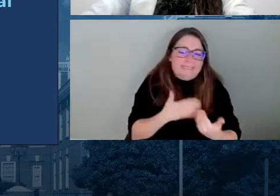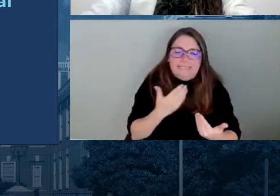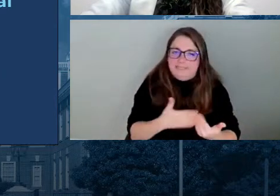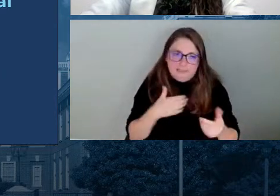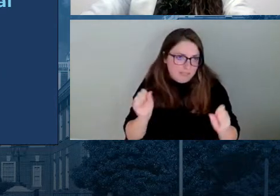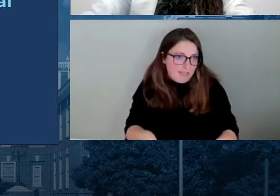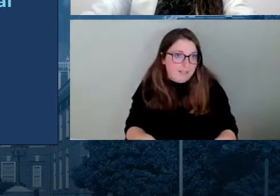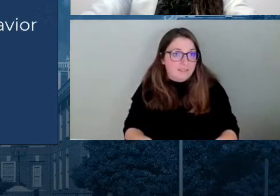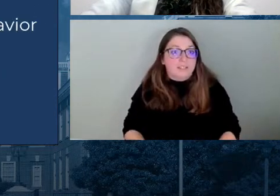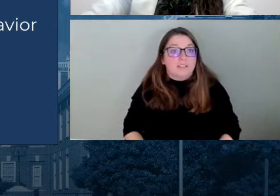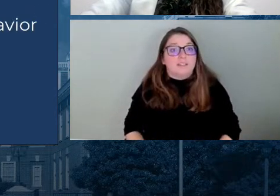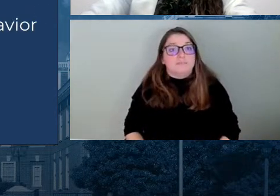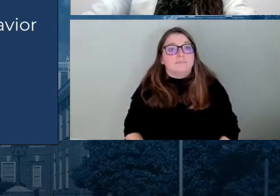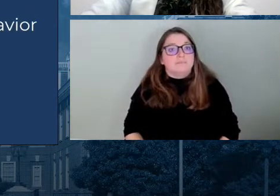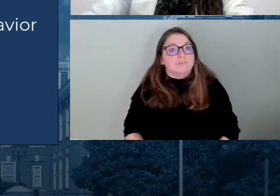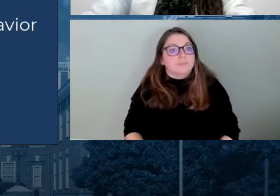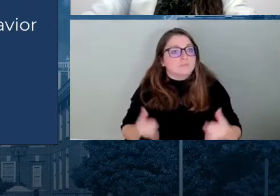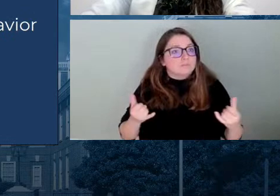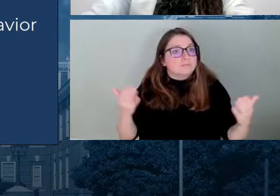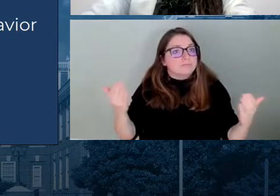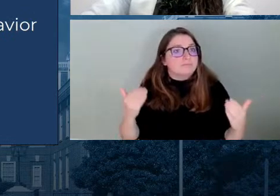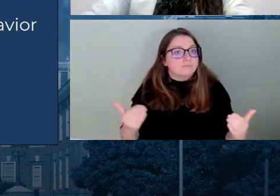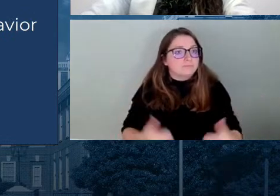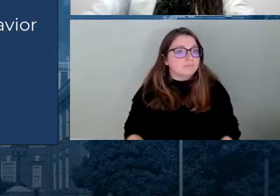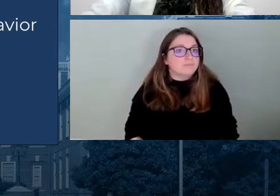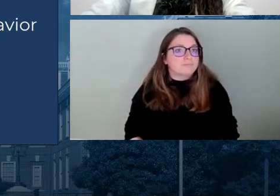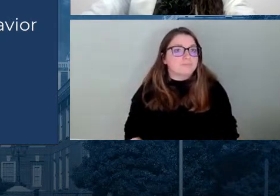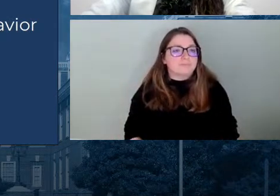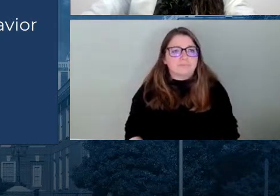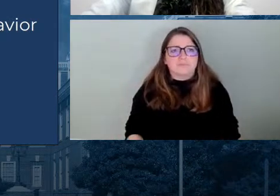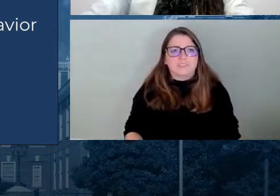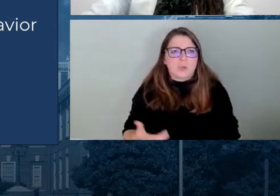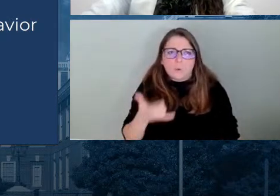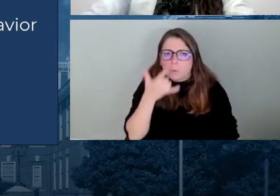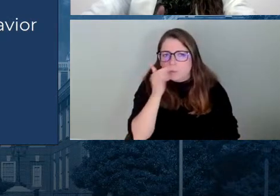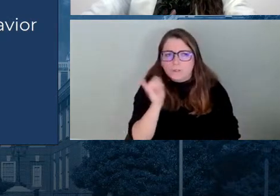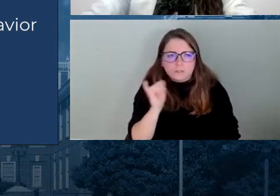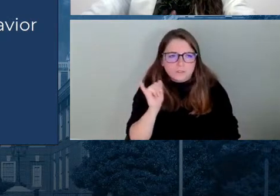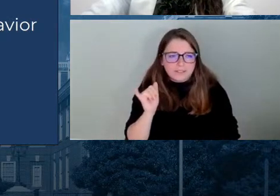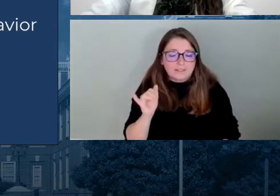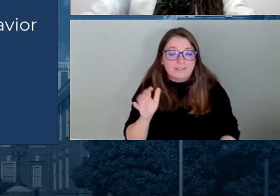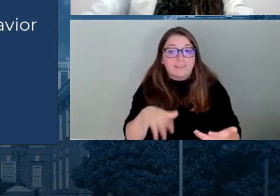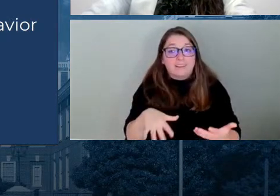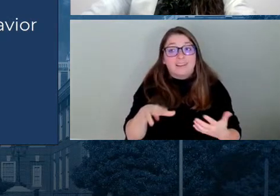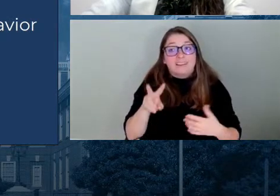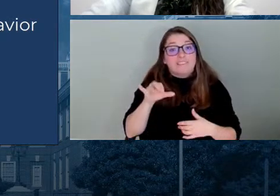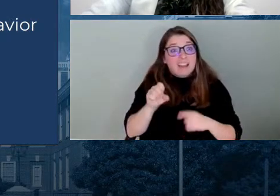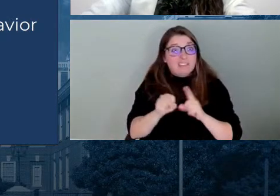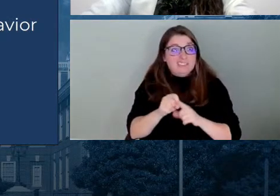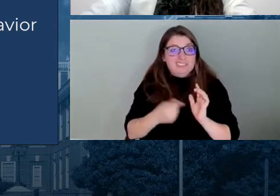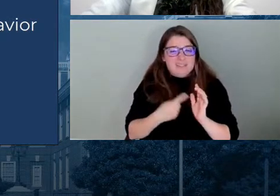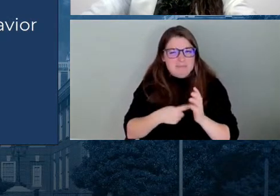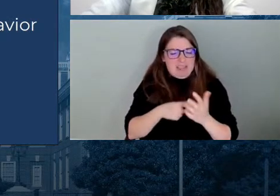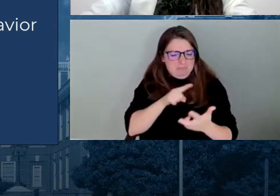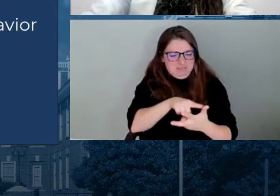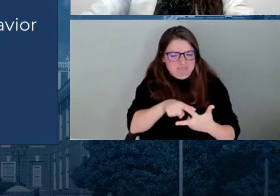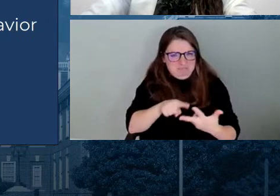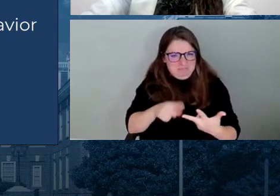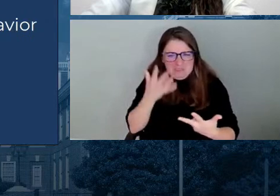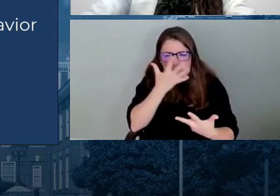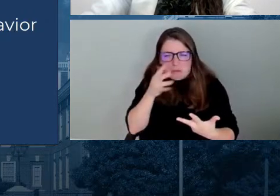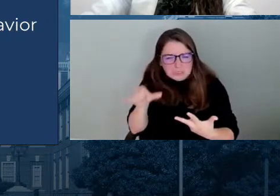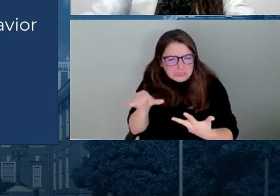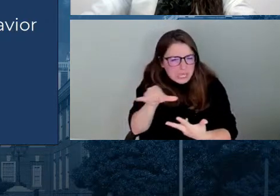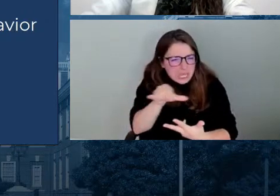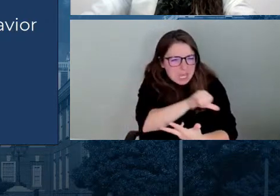for. Next slide. So winter viruses may look similar. As Secretary McGarrick went over the symptoms for RSV, you might